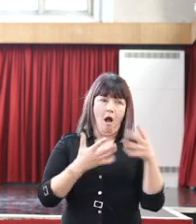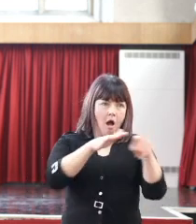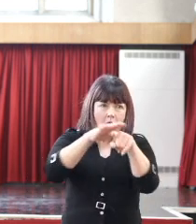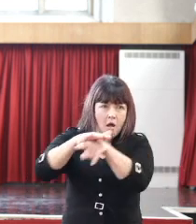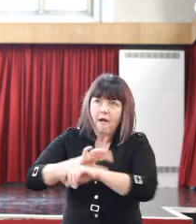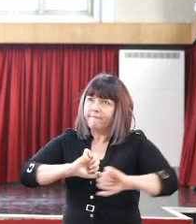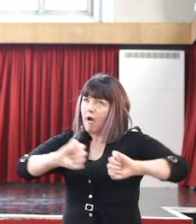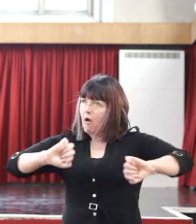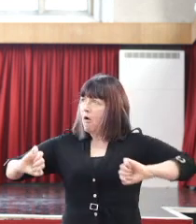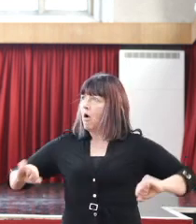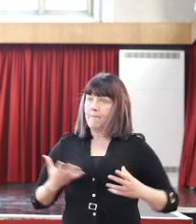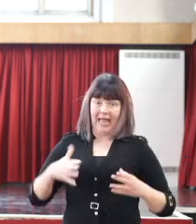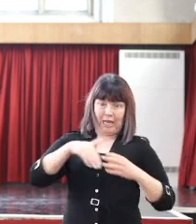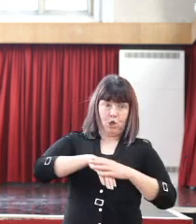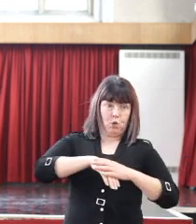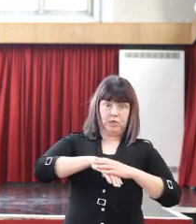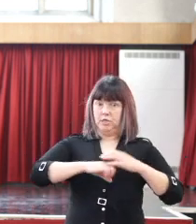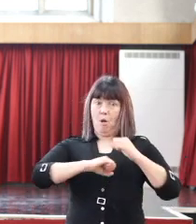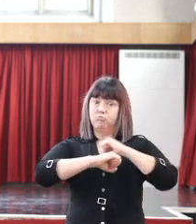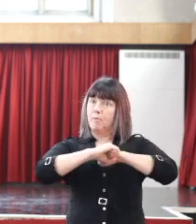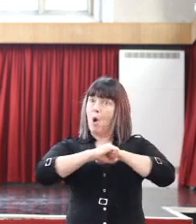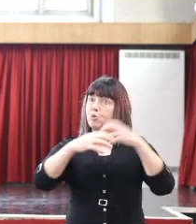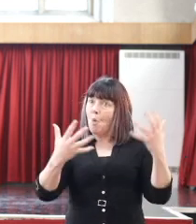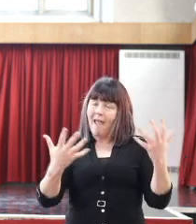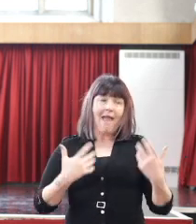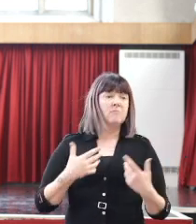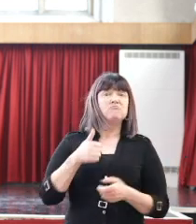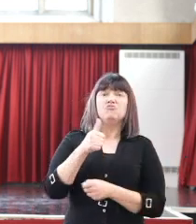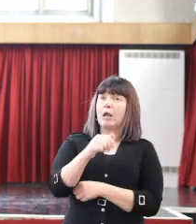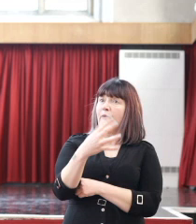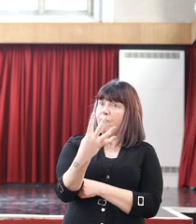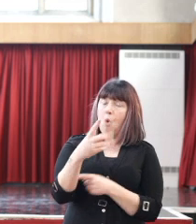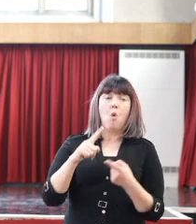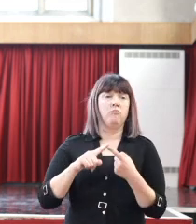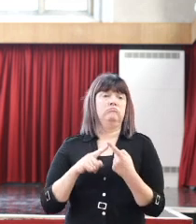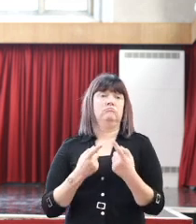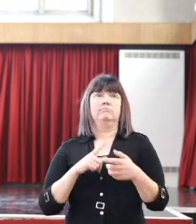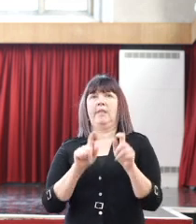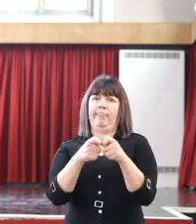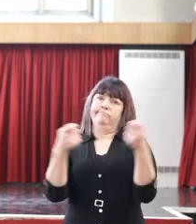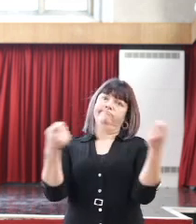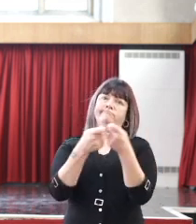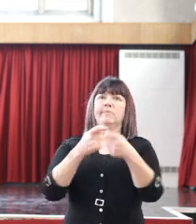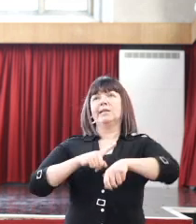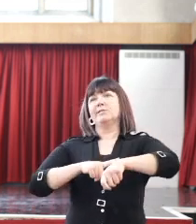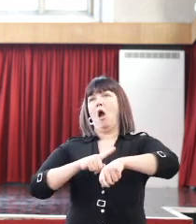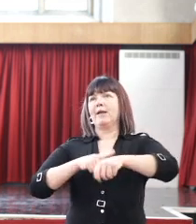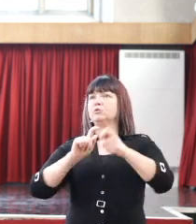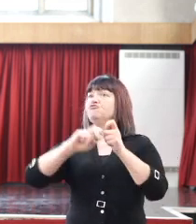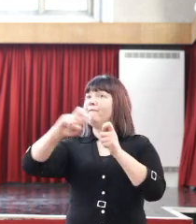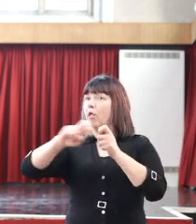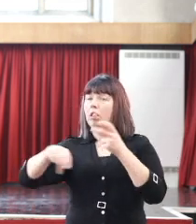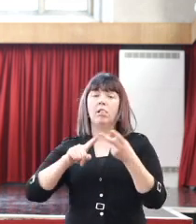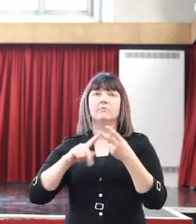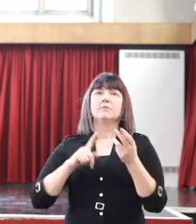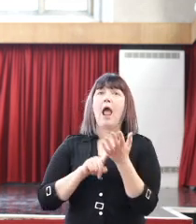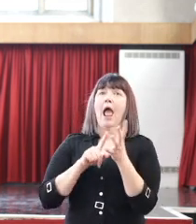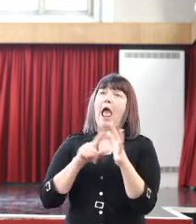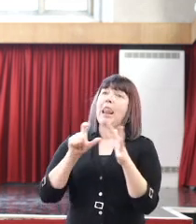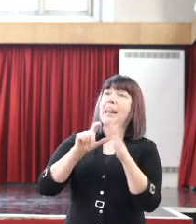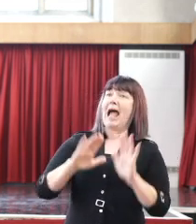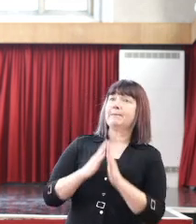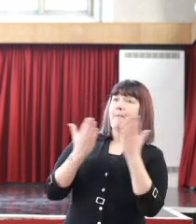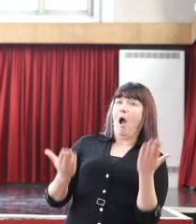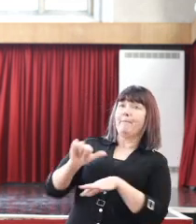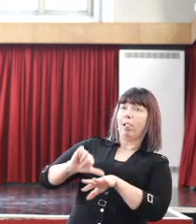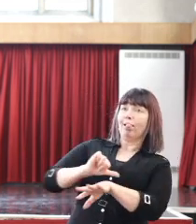included in The Guardian, Telegraph, Channel 4, The Times Travel, even Lad Bible and Netflix, I'm told as